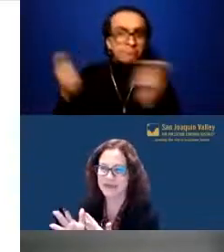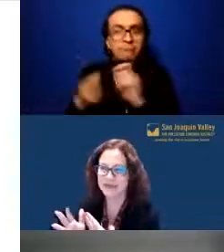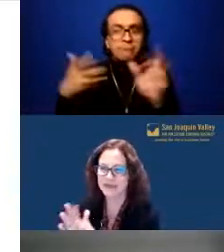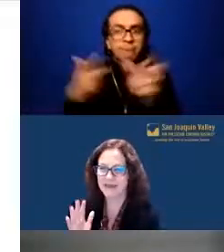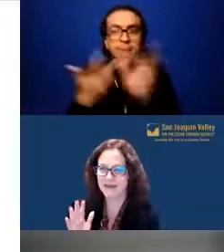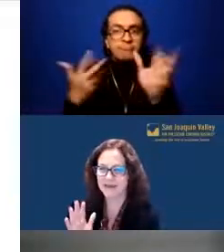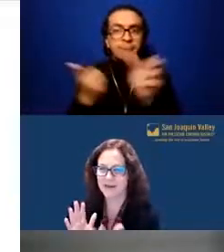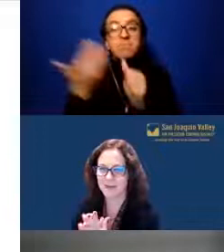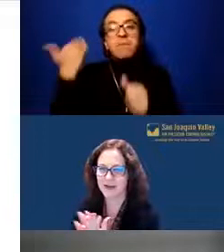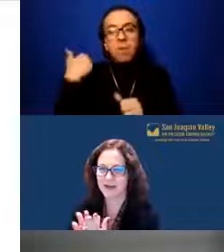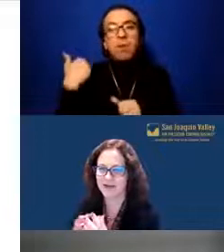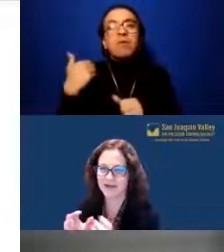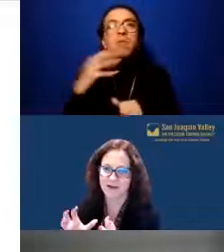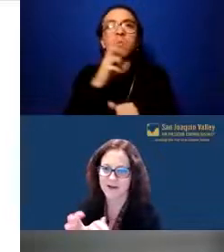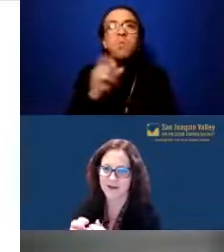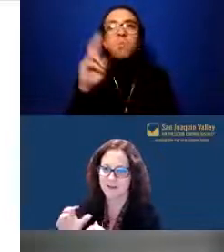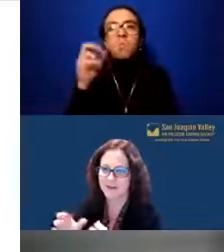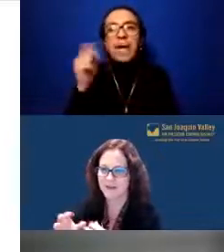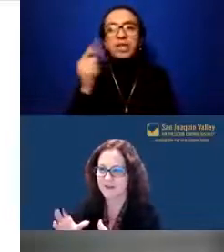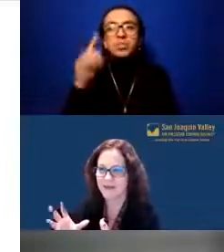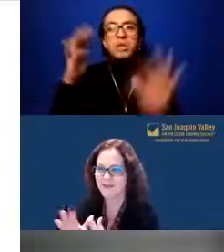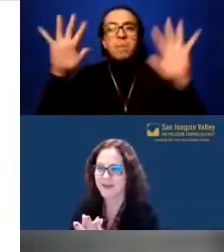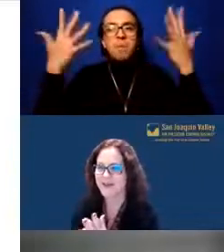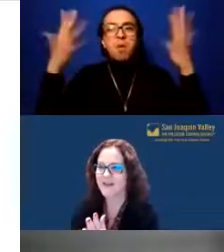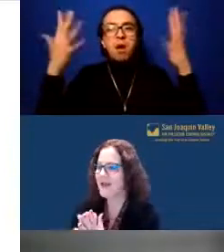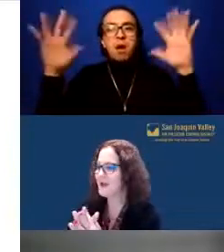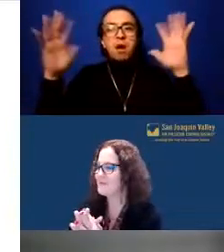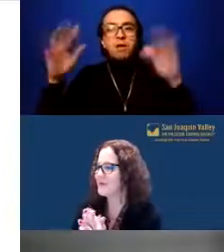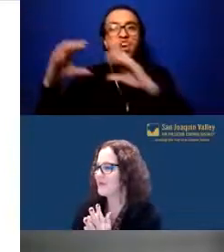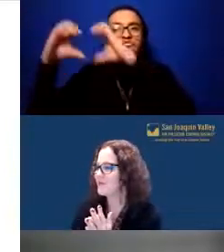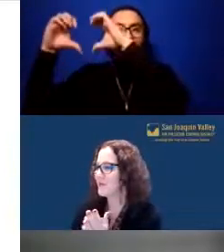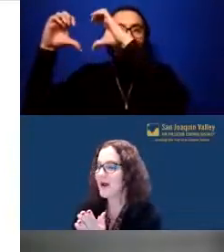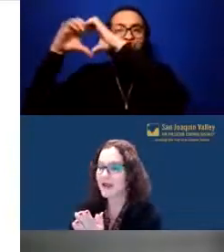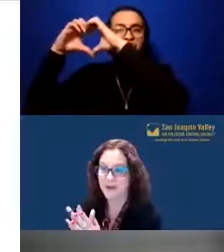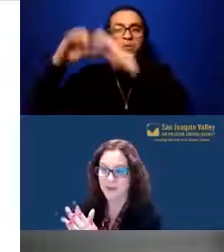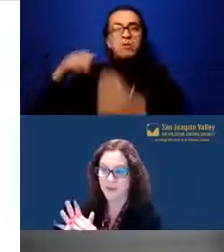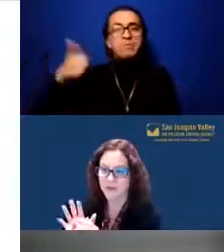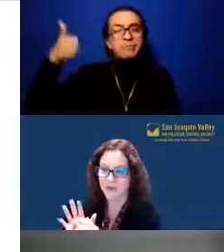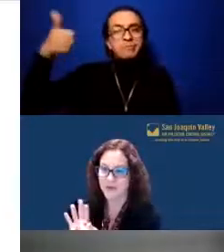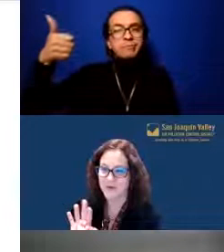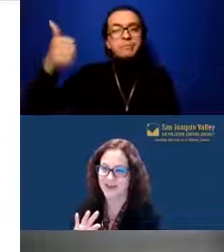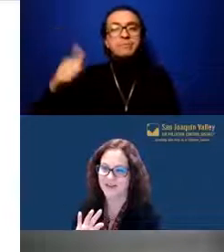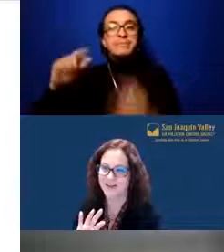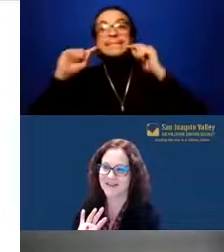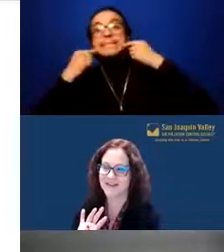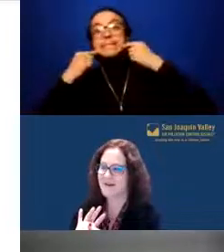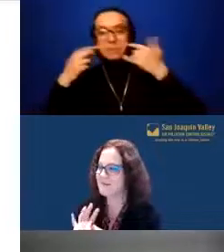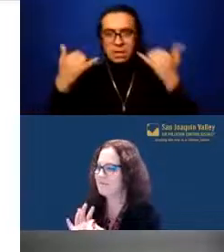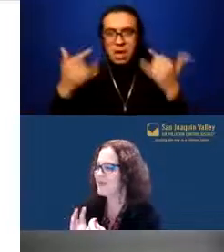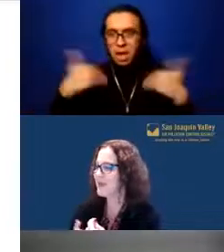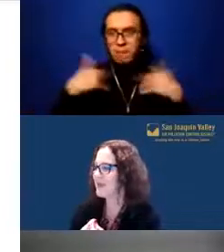just be, I think, applause and a heart and maybe a smiley face. Now there's quite a bit more you can do with